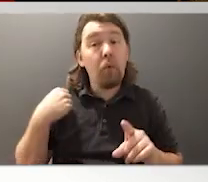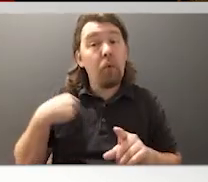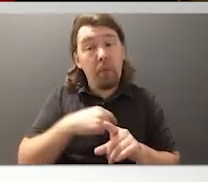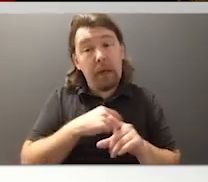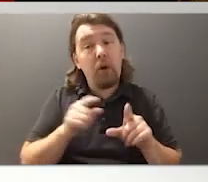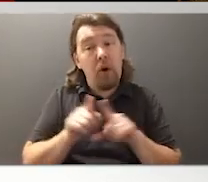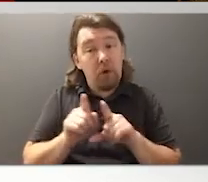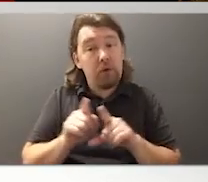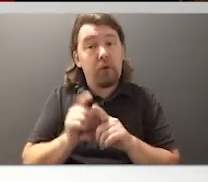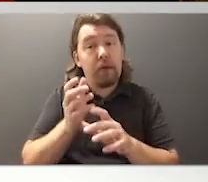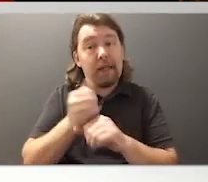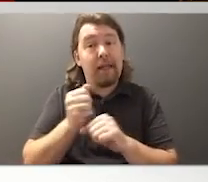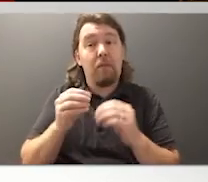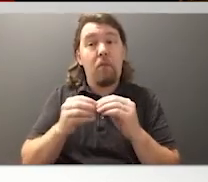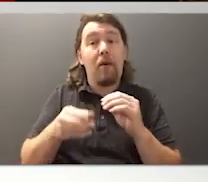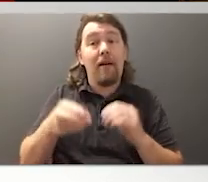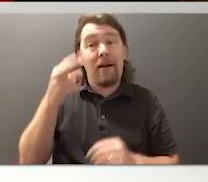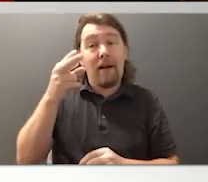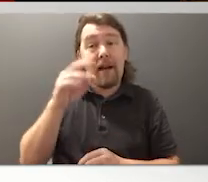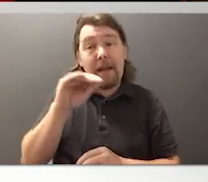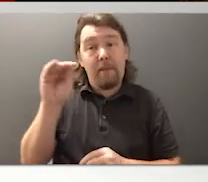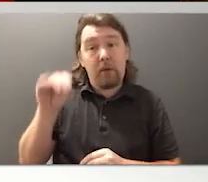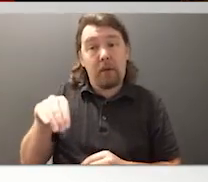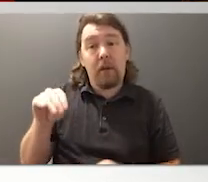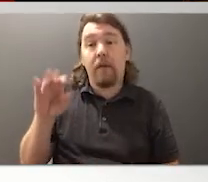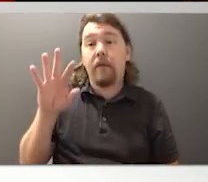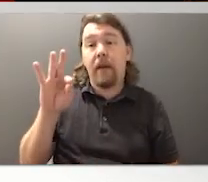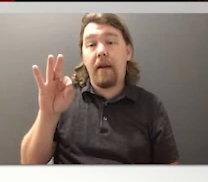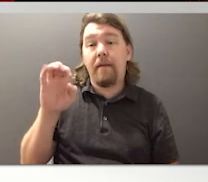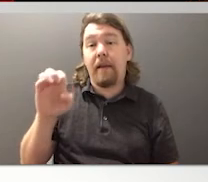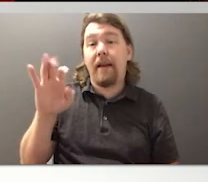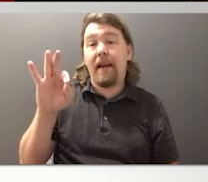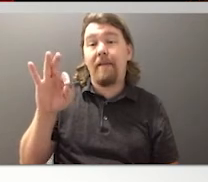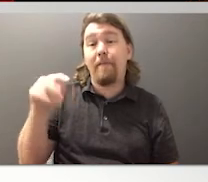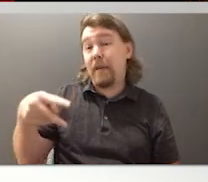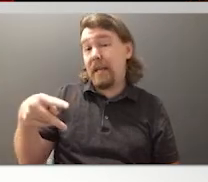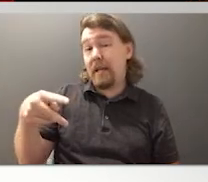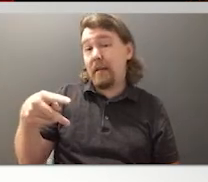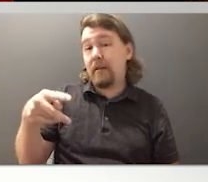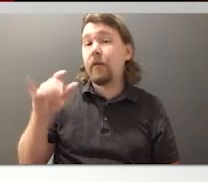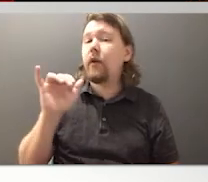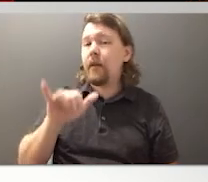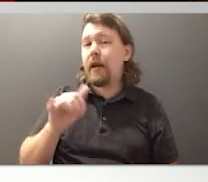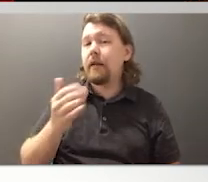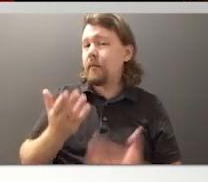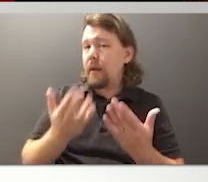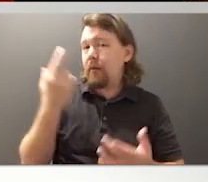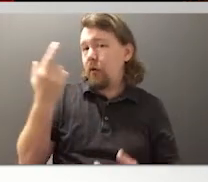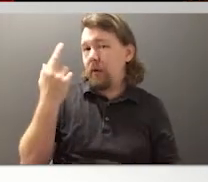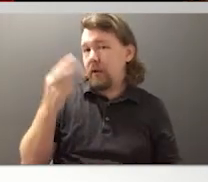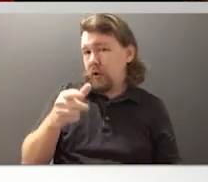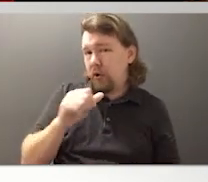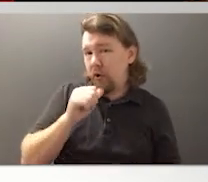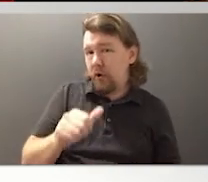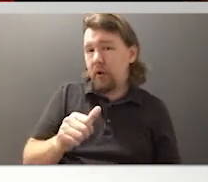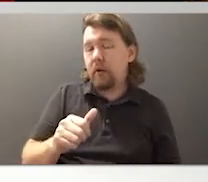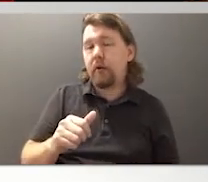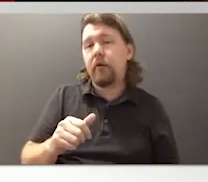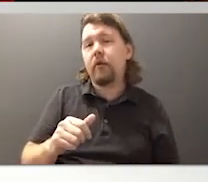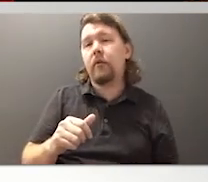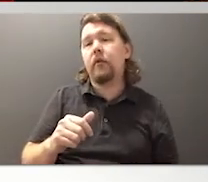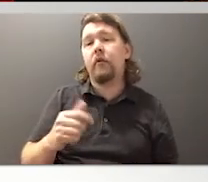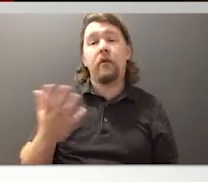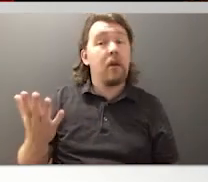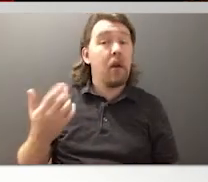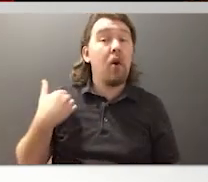it's averaging the 251 to But we're also getting a higher percentage of the FEFP, so that's why